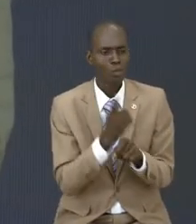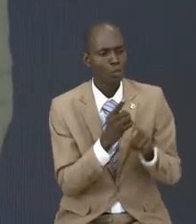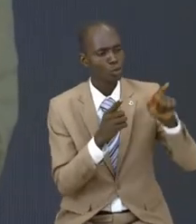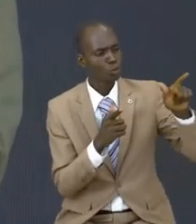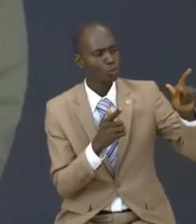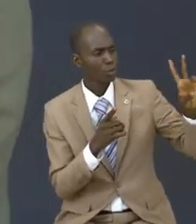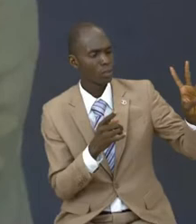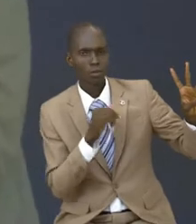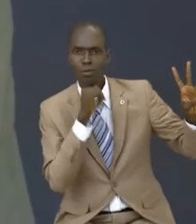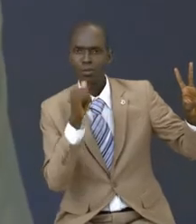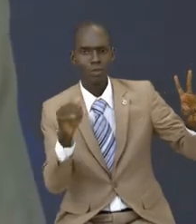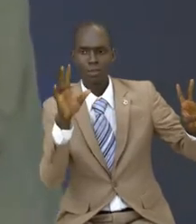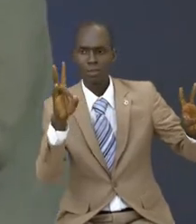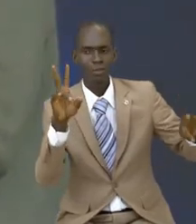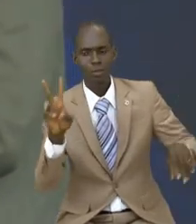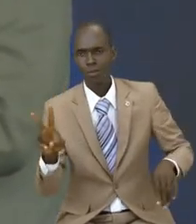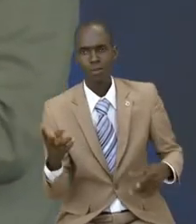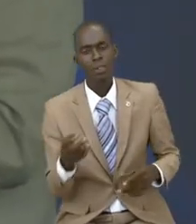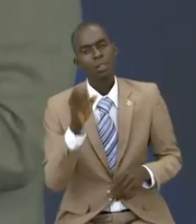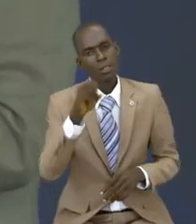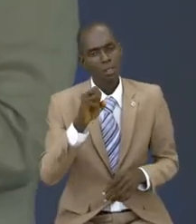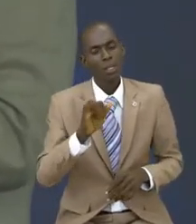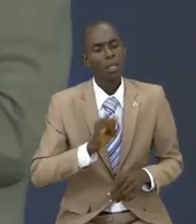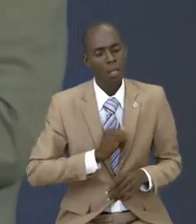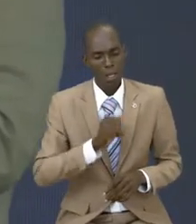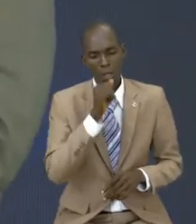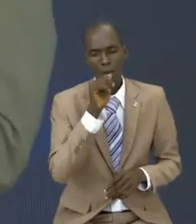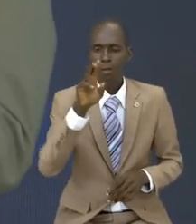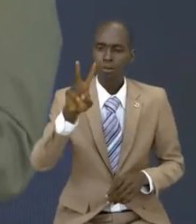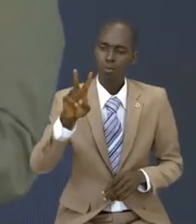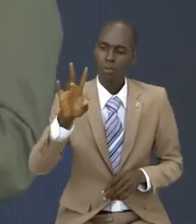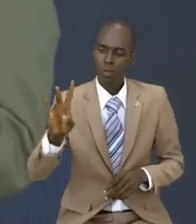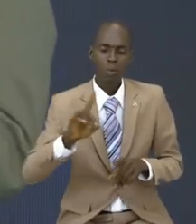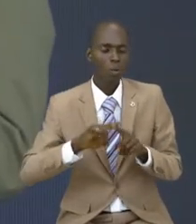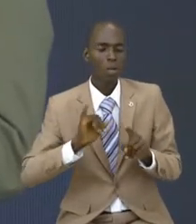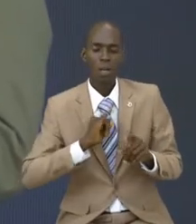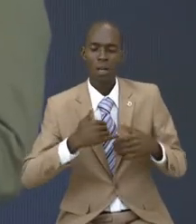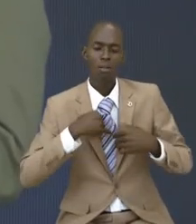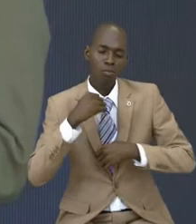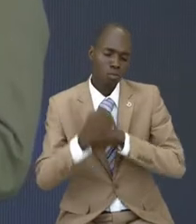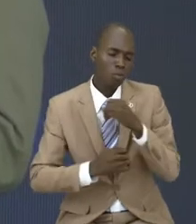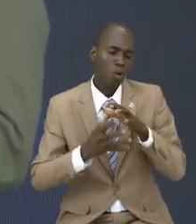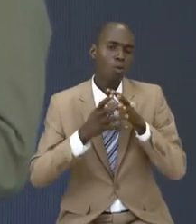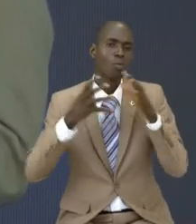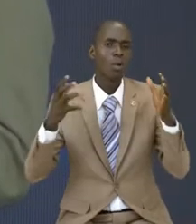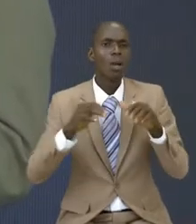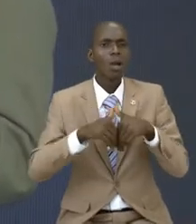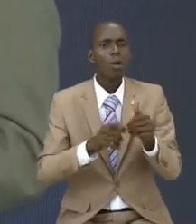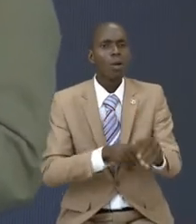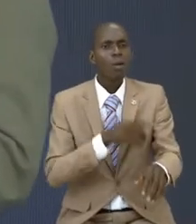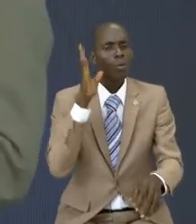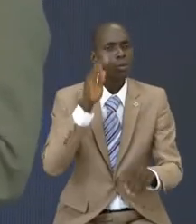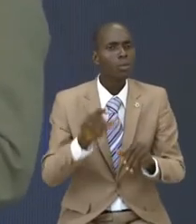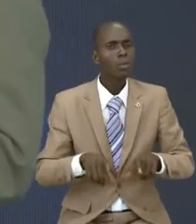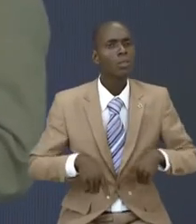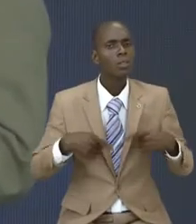27. Yes, I've gone through a lot in life. How long are you going to live? If you're going